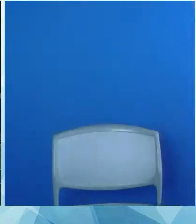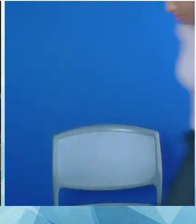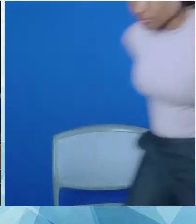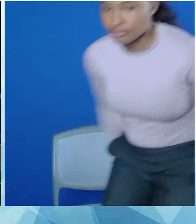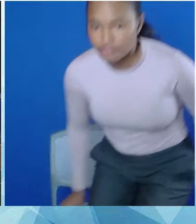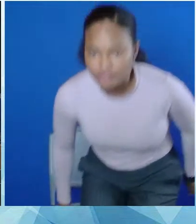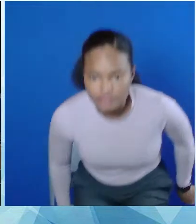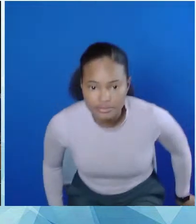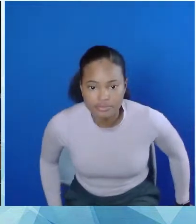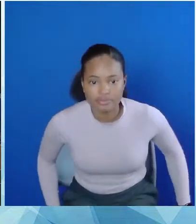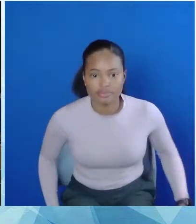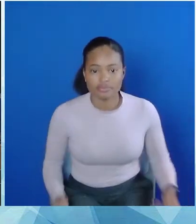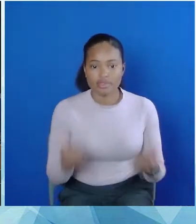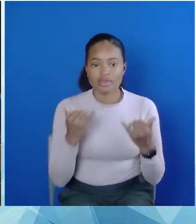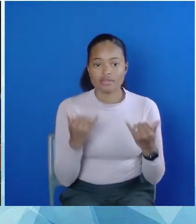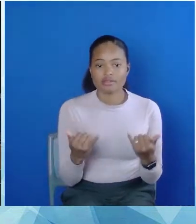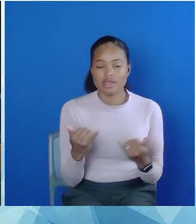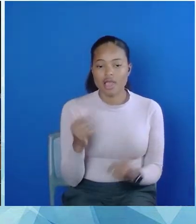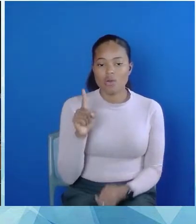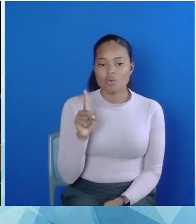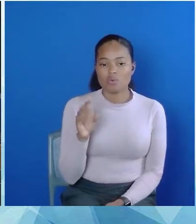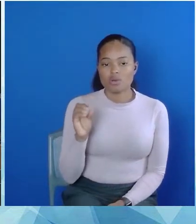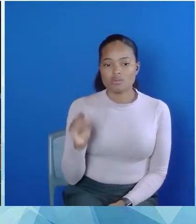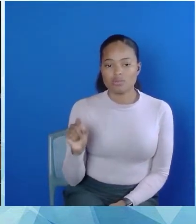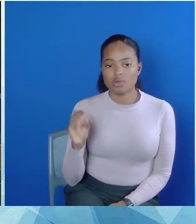1.03, the superintendent's report.